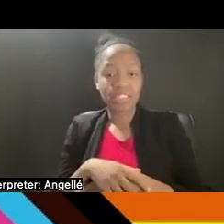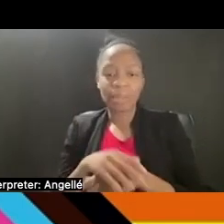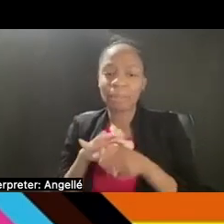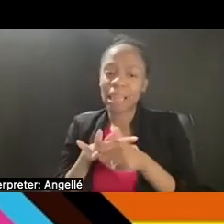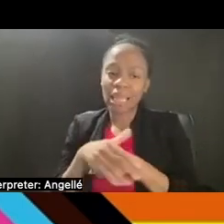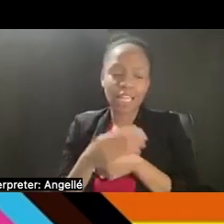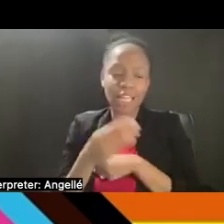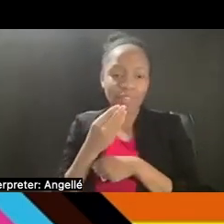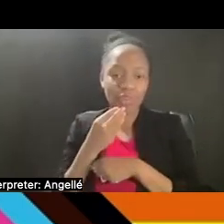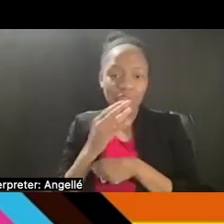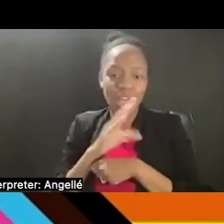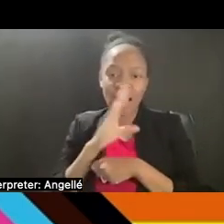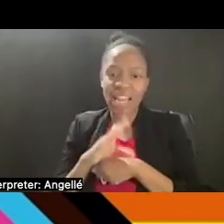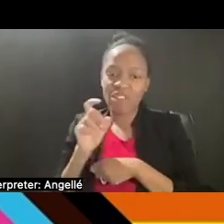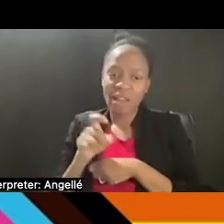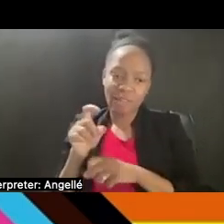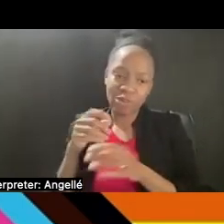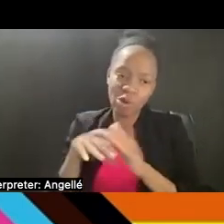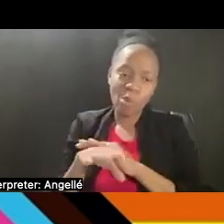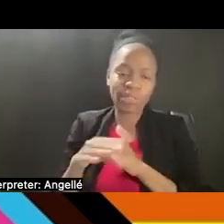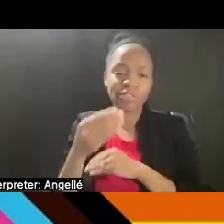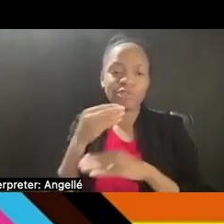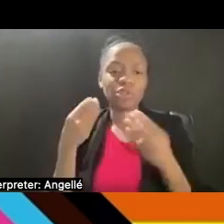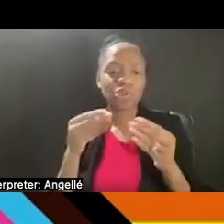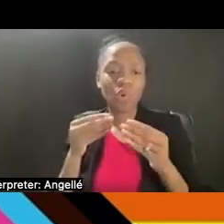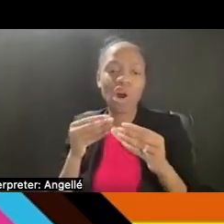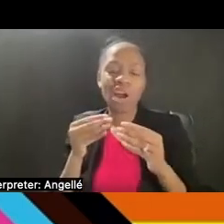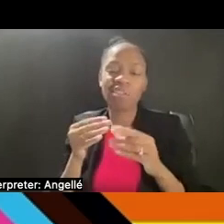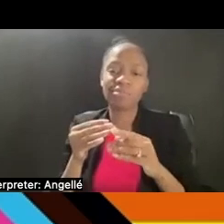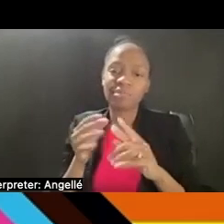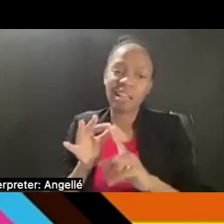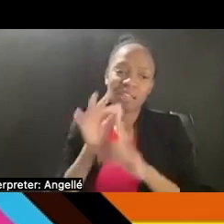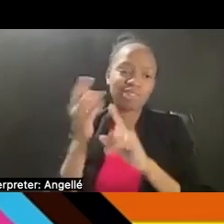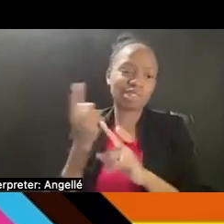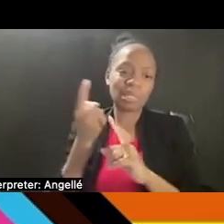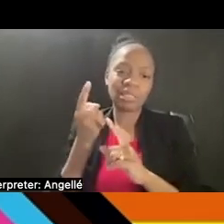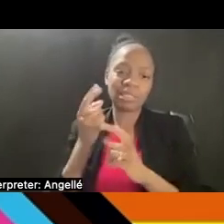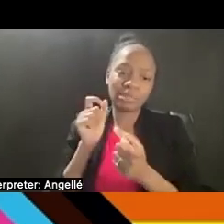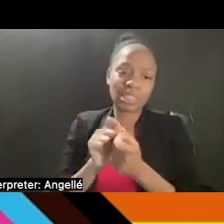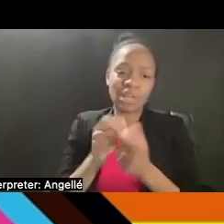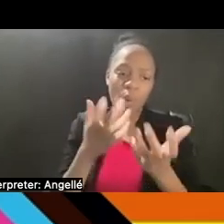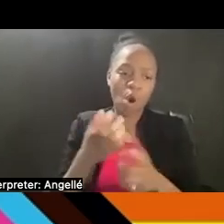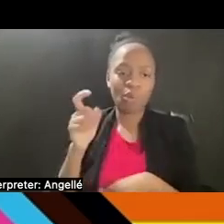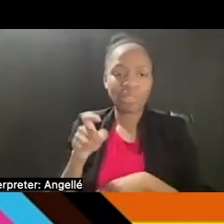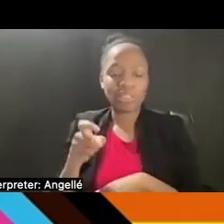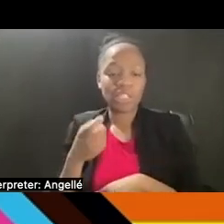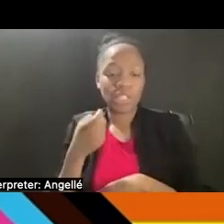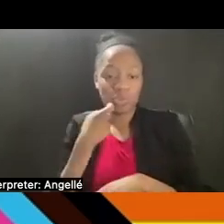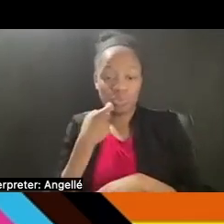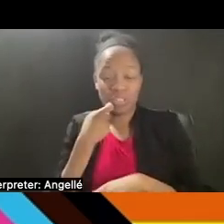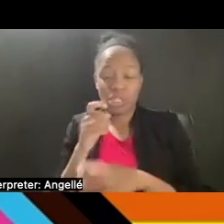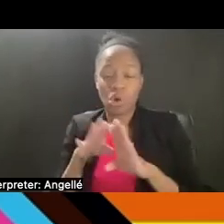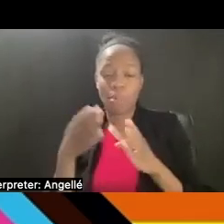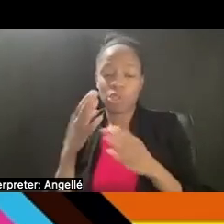I never have to go to the grocery store unless there's something specific that I want or need. So they just opened this up to all queer